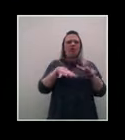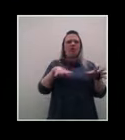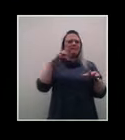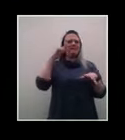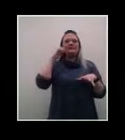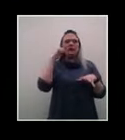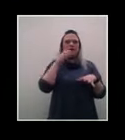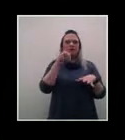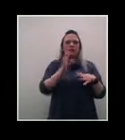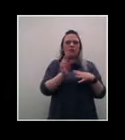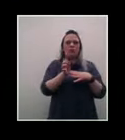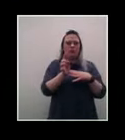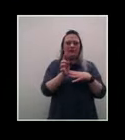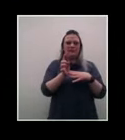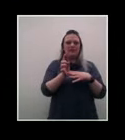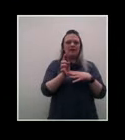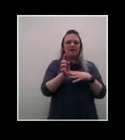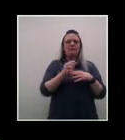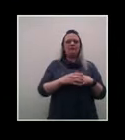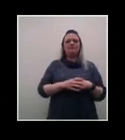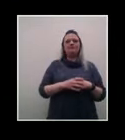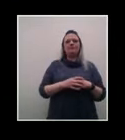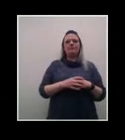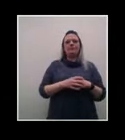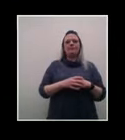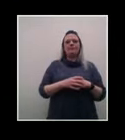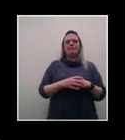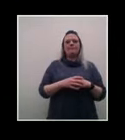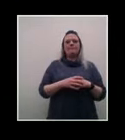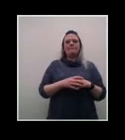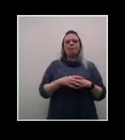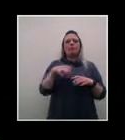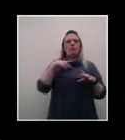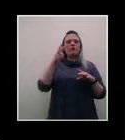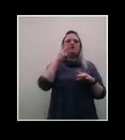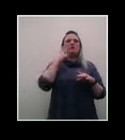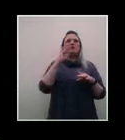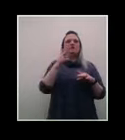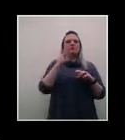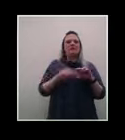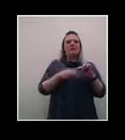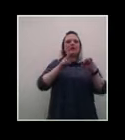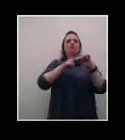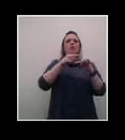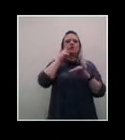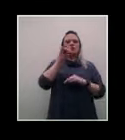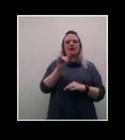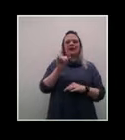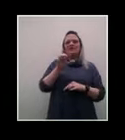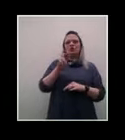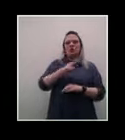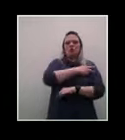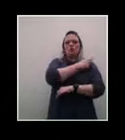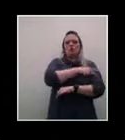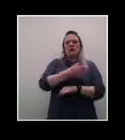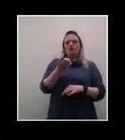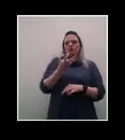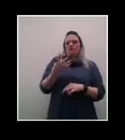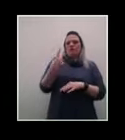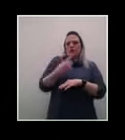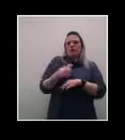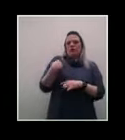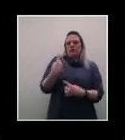for a few moments there, that we have seen an increase in ICU patients over the last few days, but a decrease